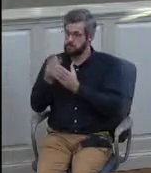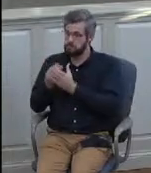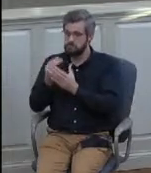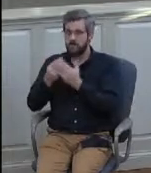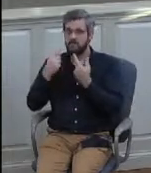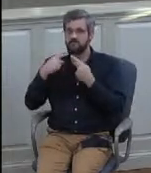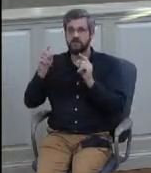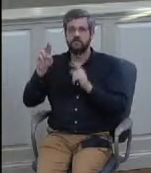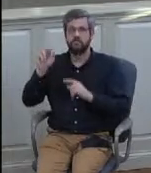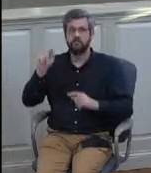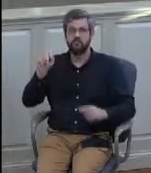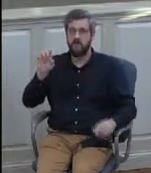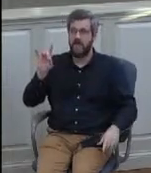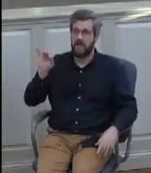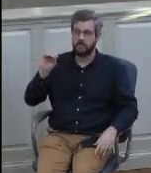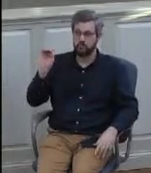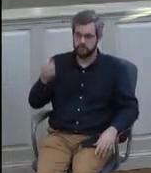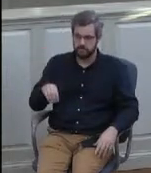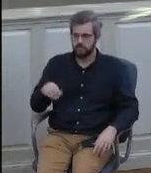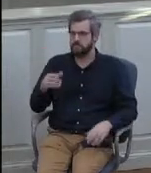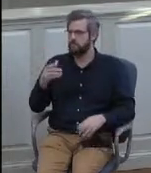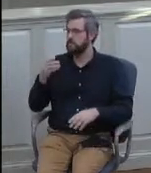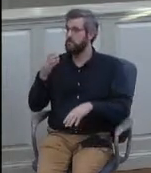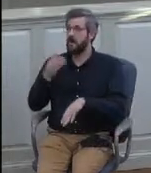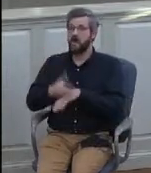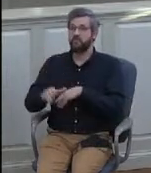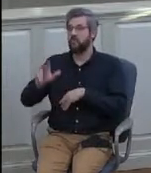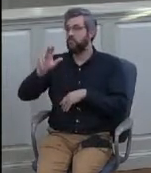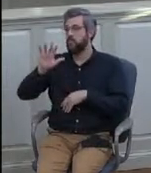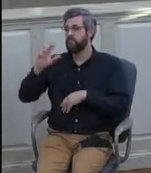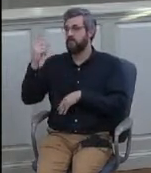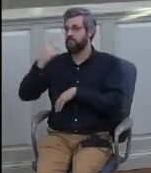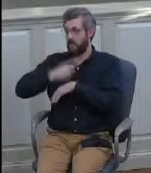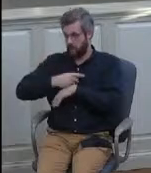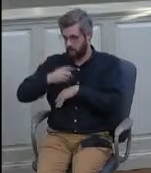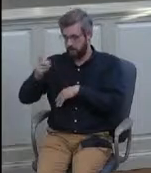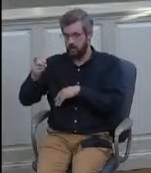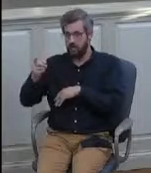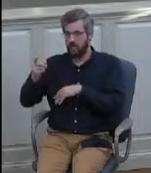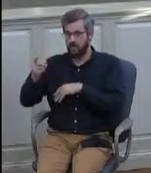somewhere, but it ends up after 28 or 35 days or whatever it is,